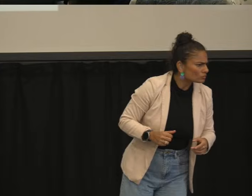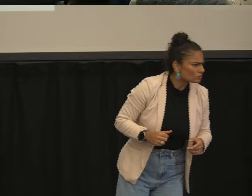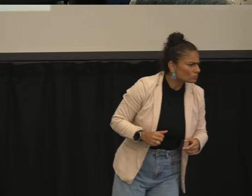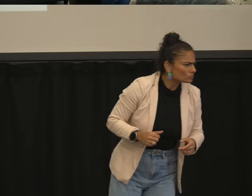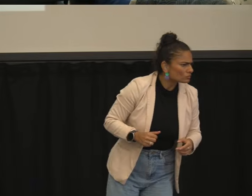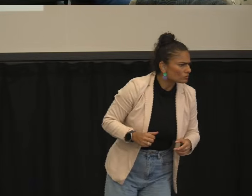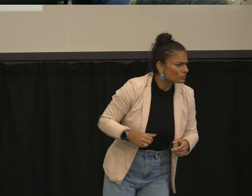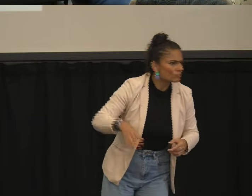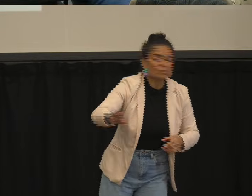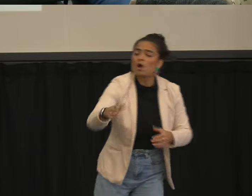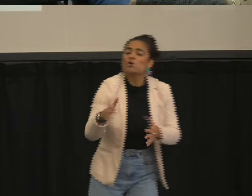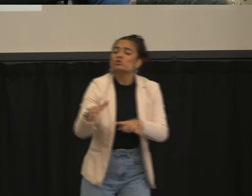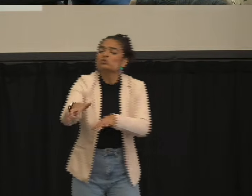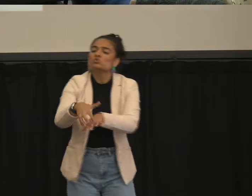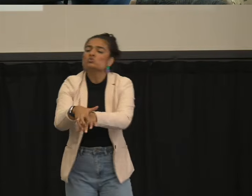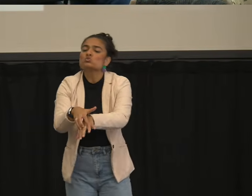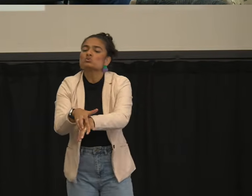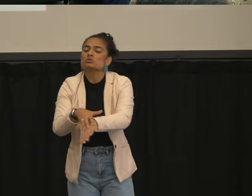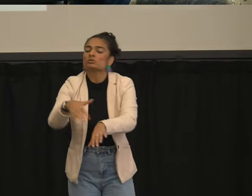Anything else?